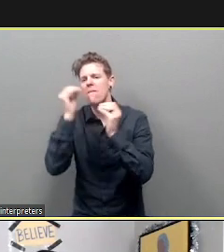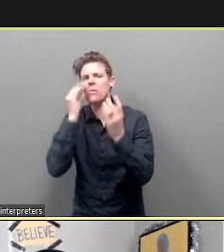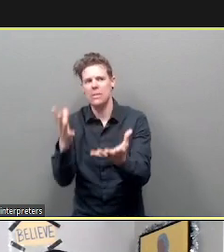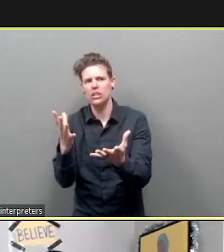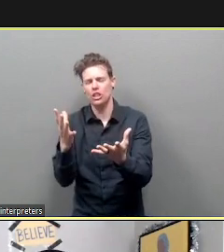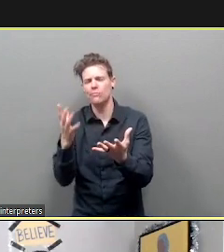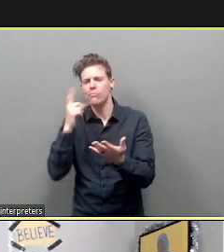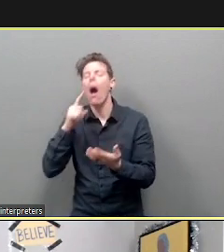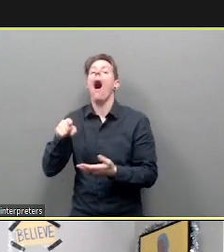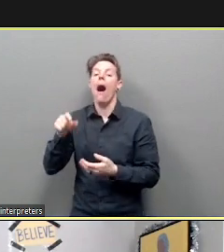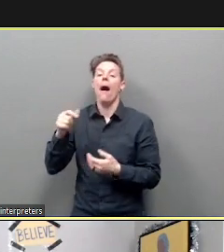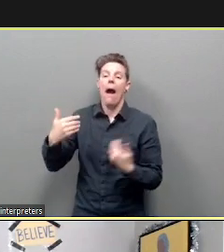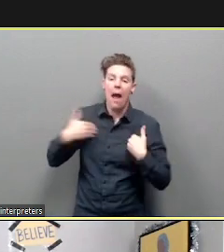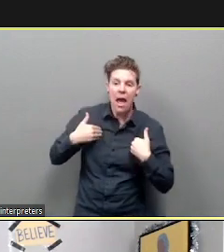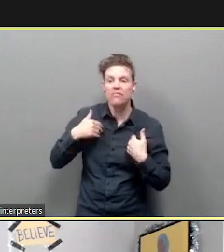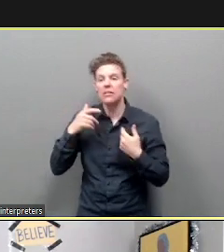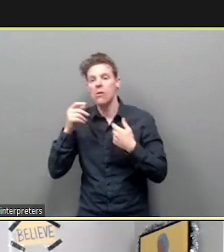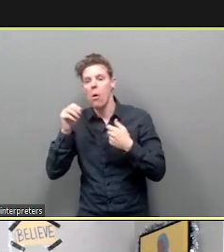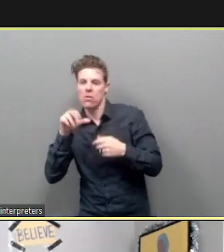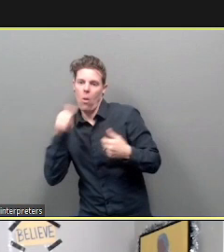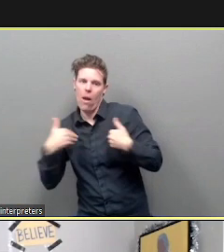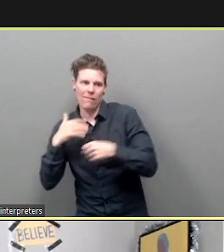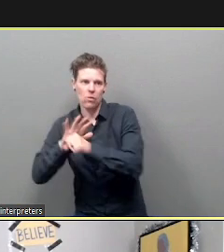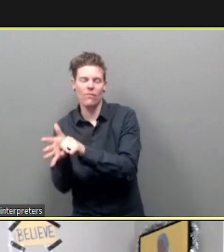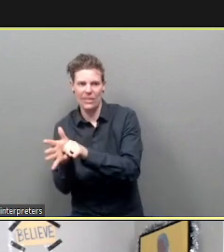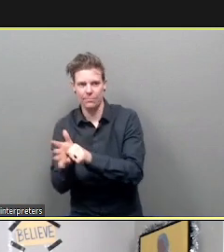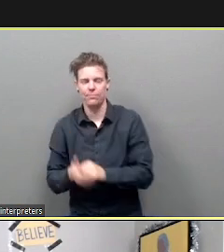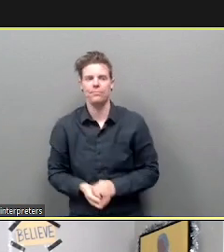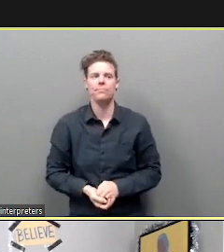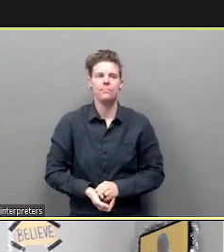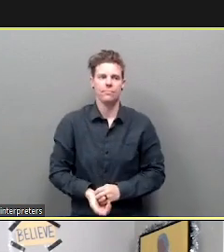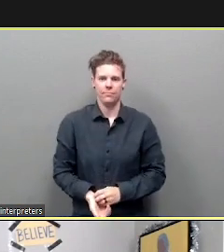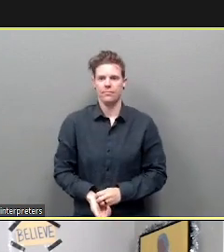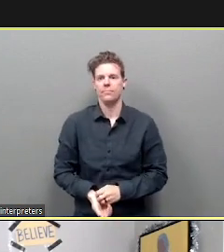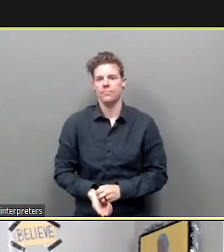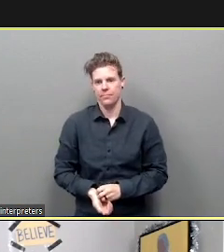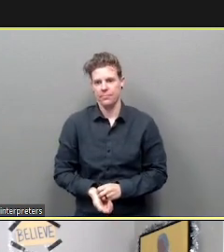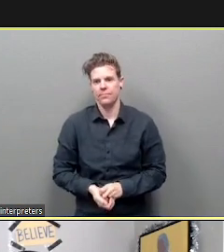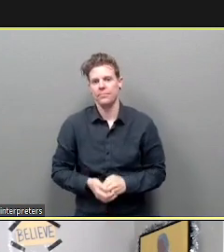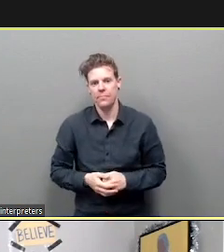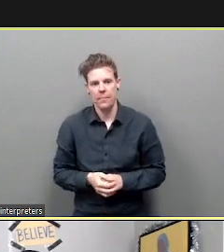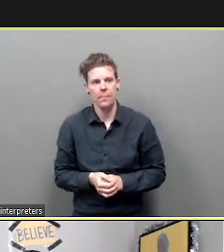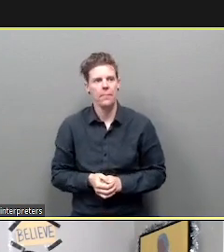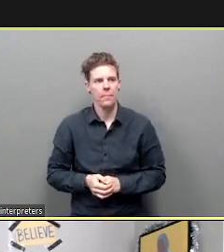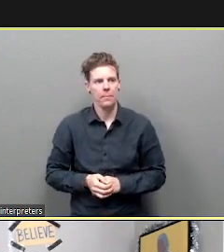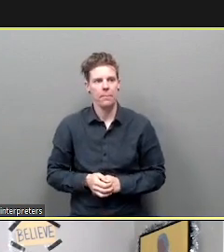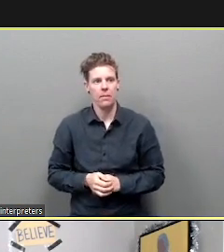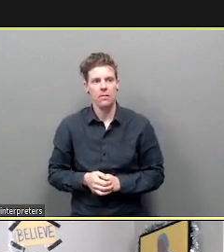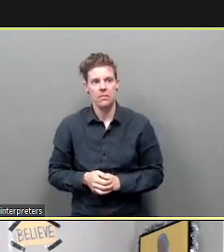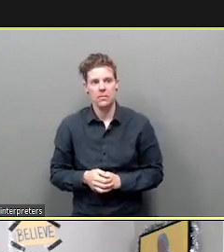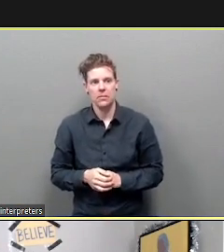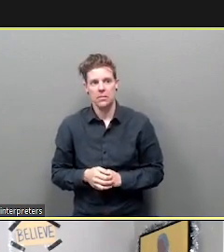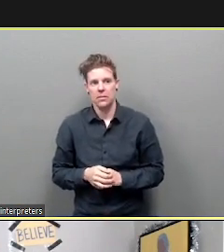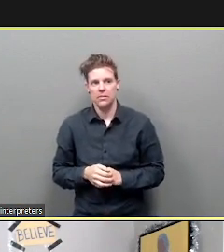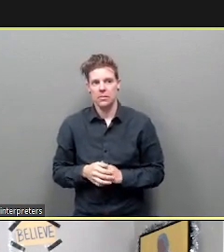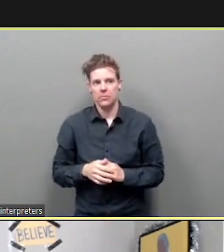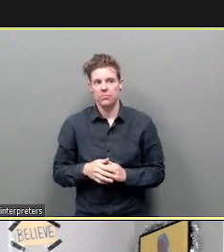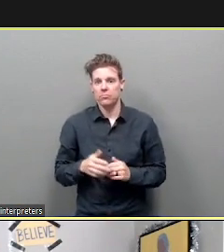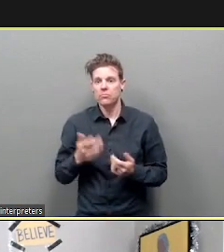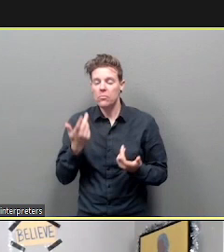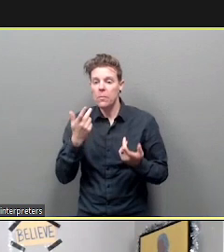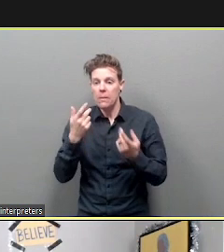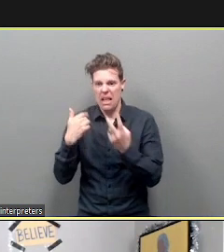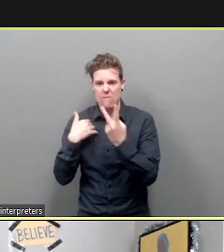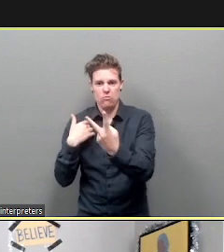if you are positive, to check if after 2 days you might get an opportunity, not opportunity, but possibility that you're